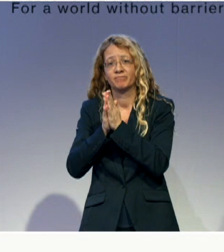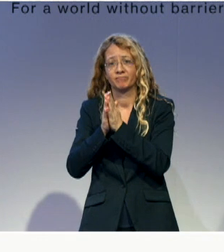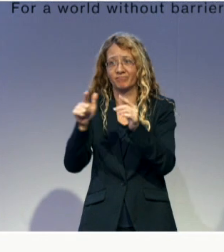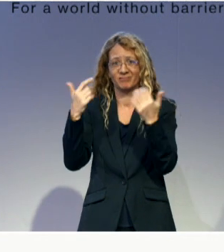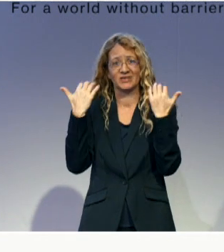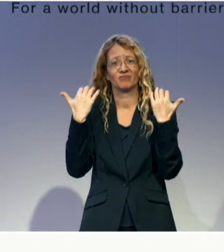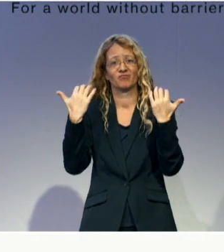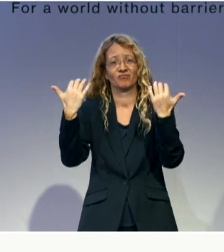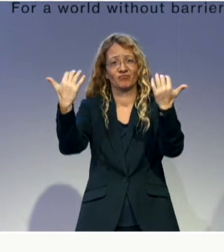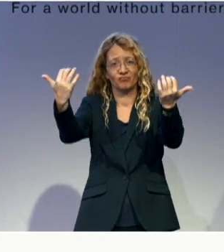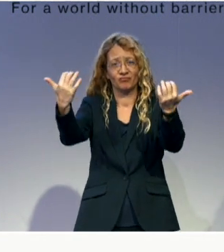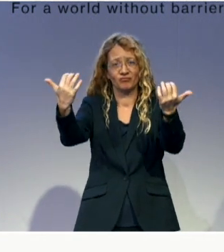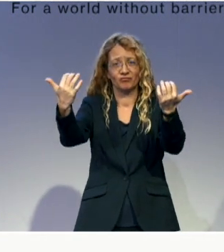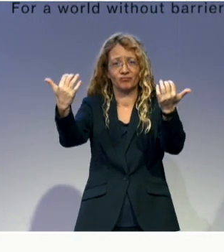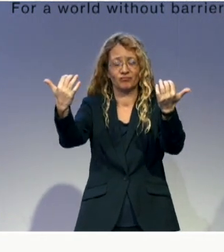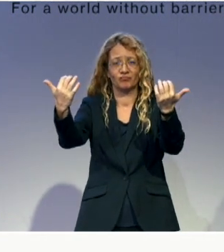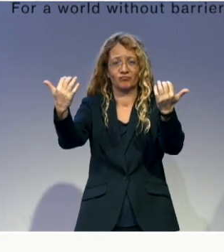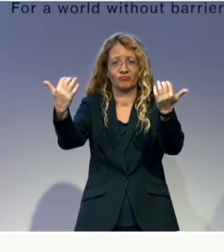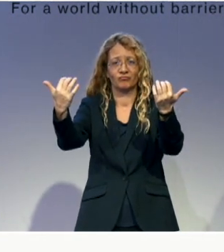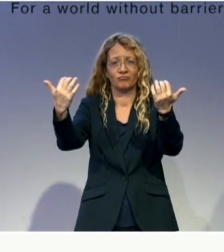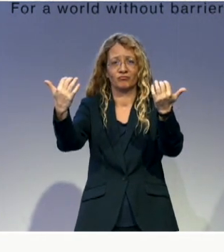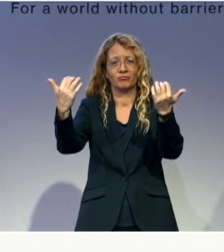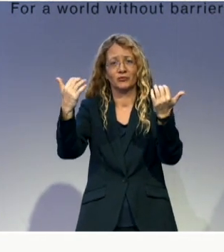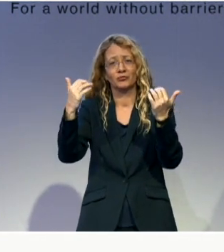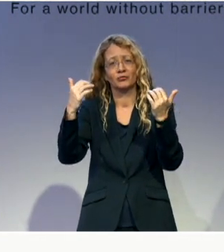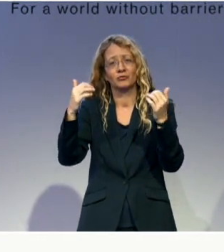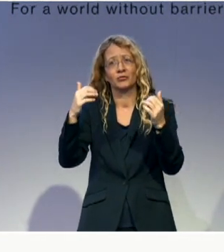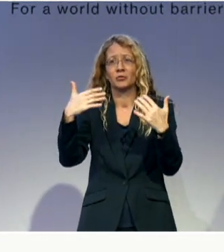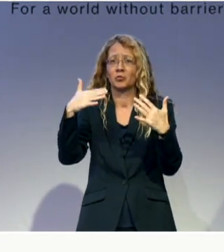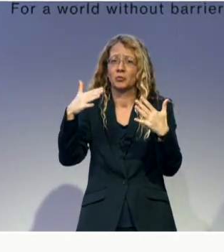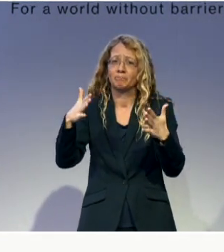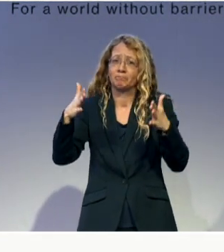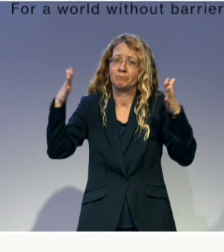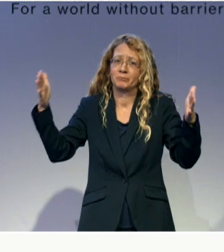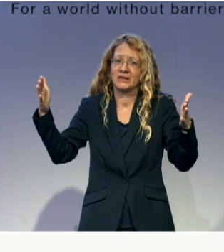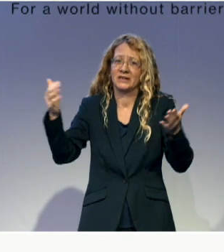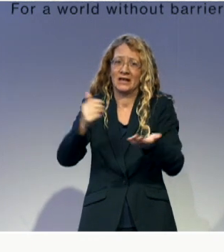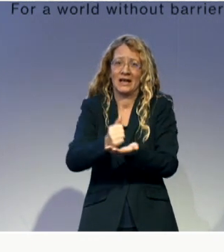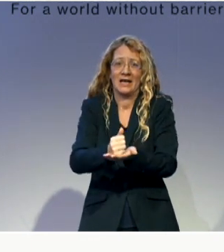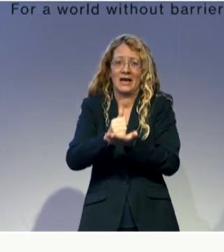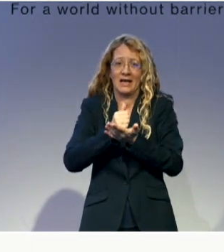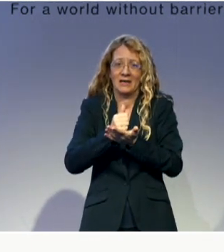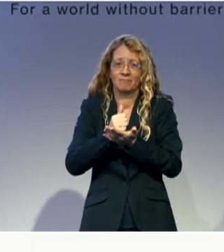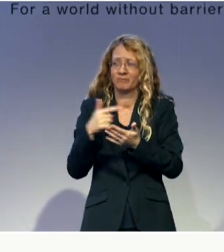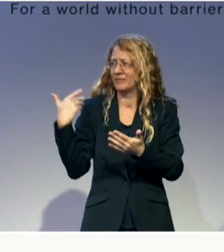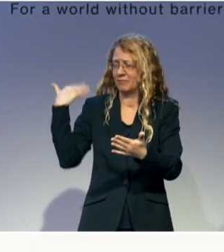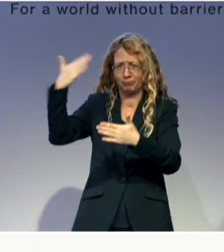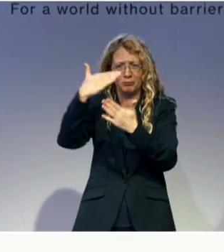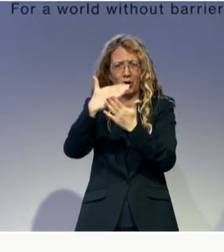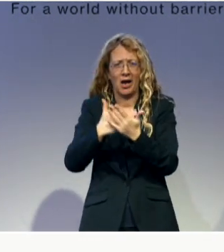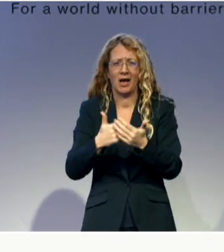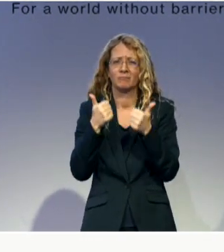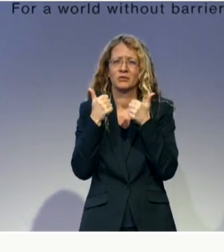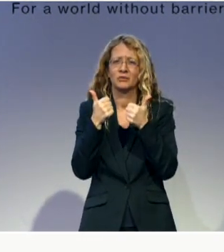there and top the Twitter trending charts. So we give you full permission to get onto